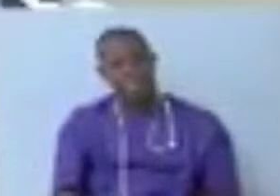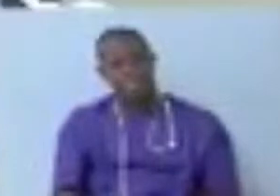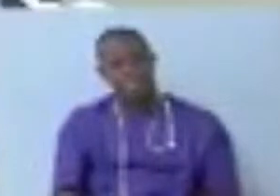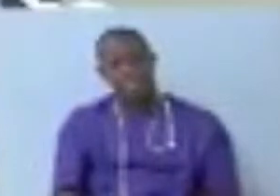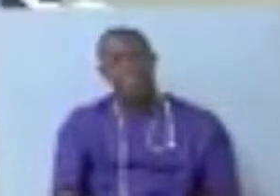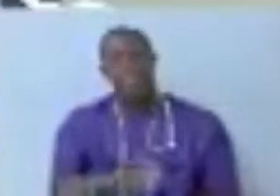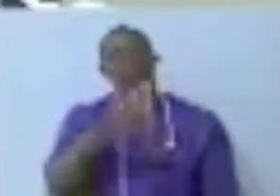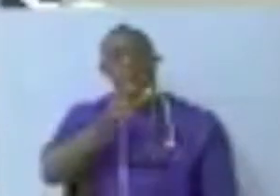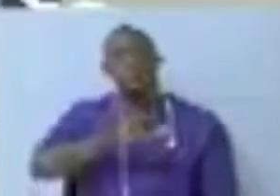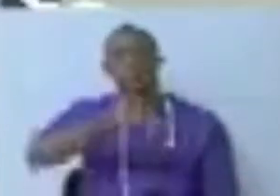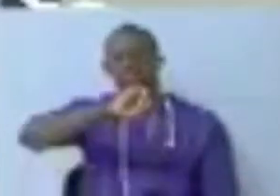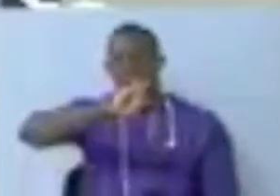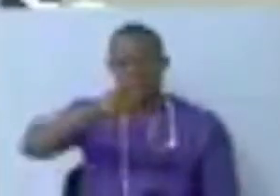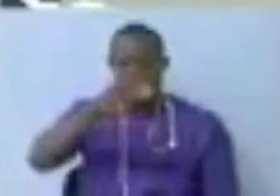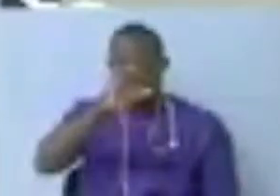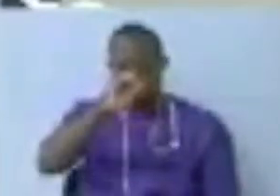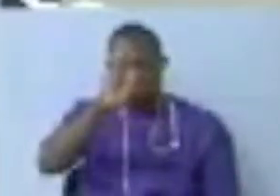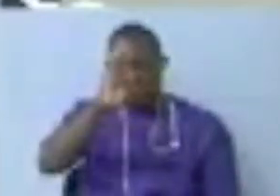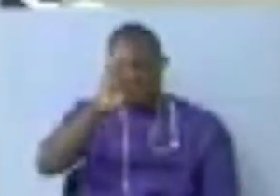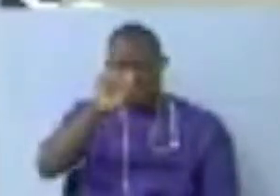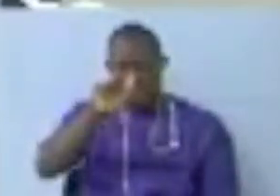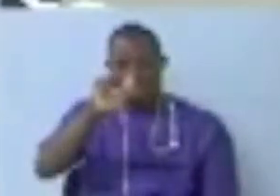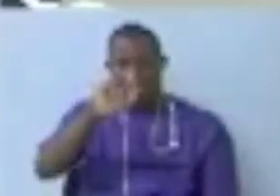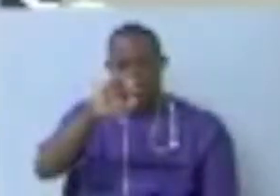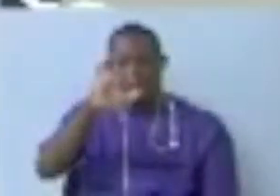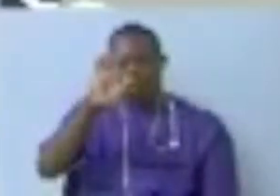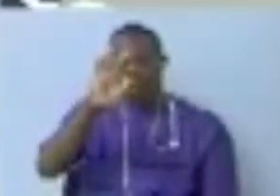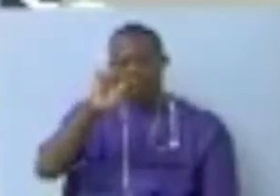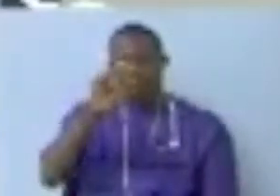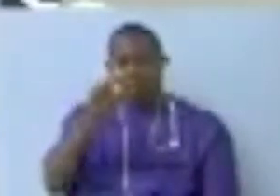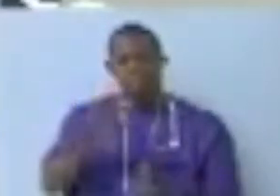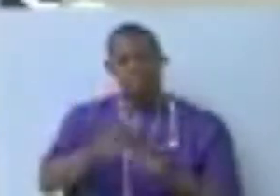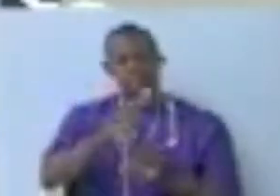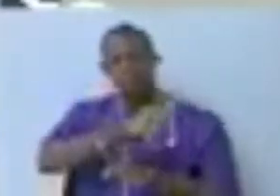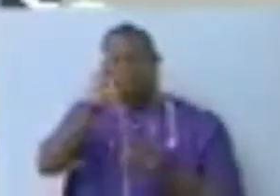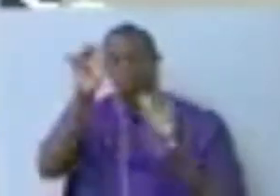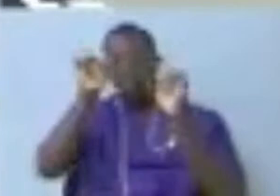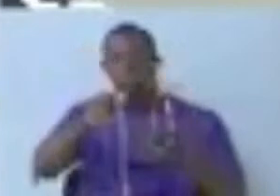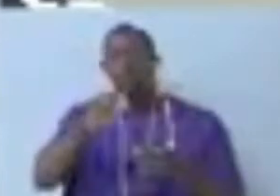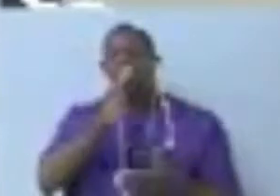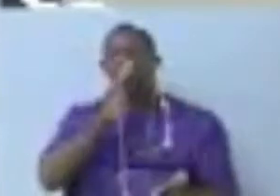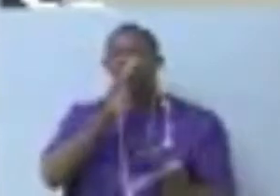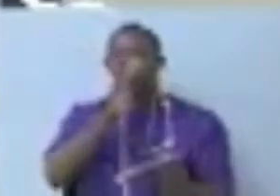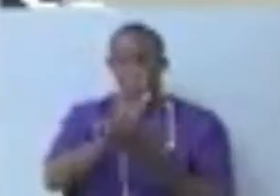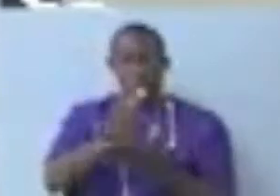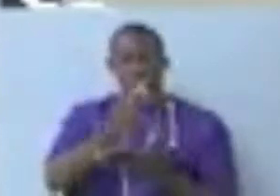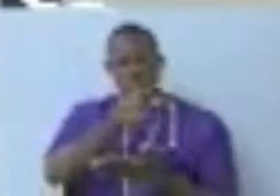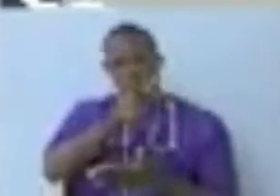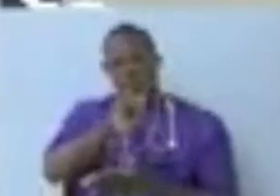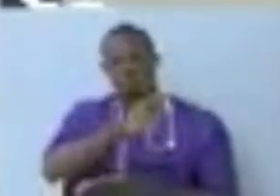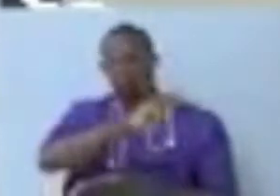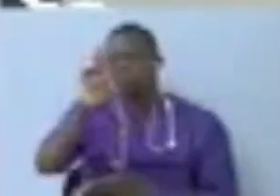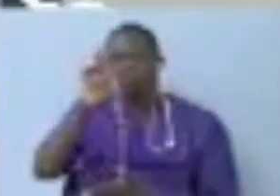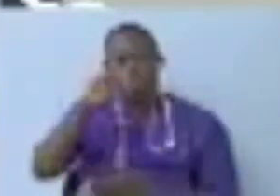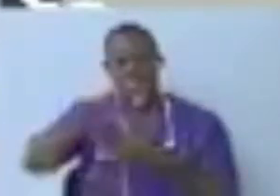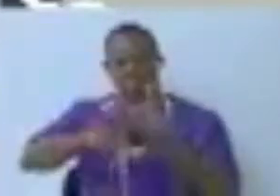But Mr. Jobarteh, you cannot prove that you are not in the country when this event occurred.